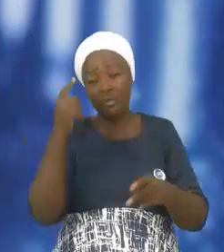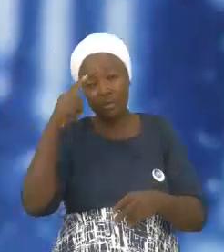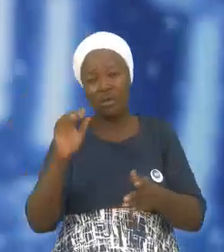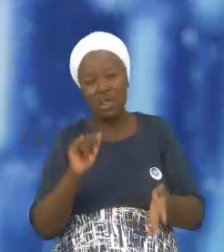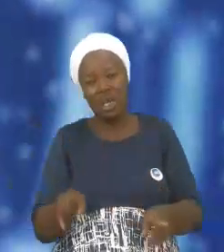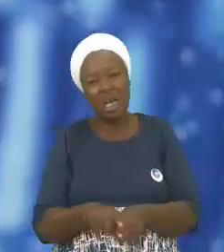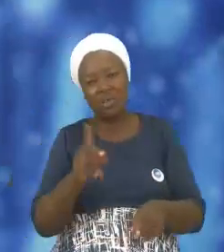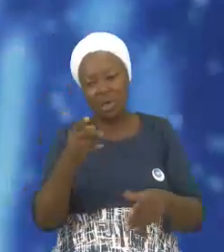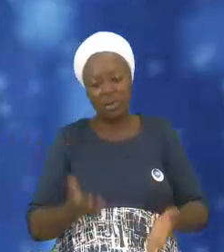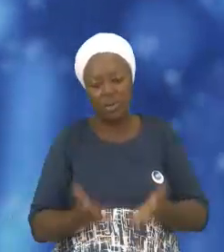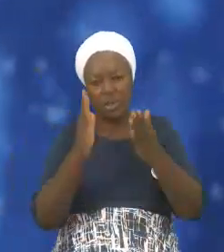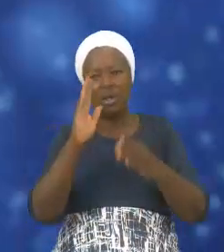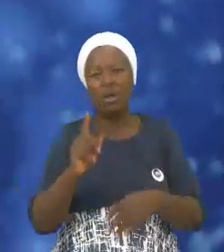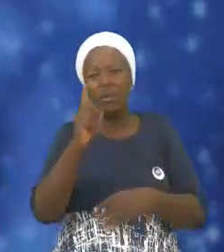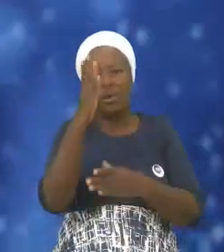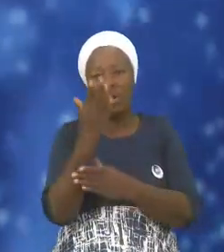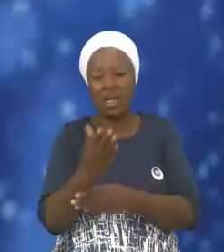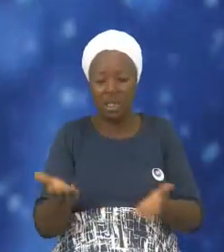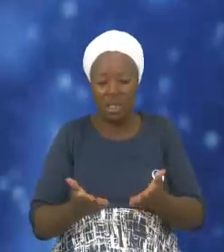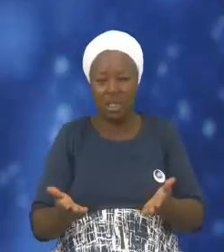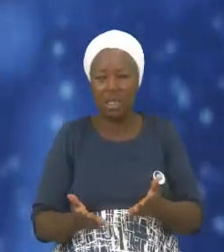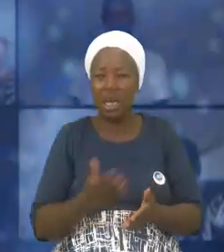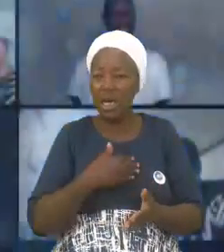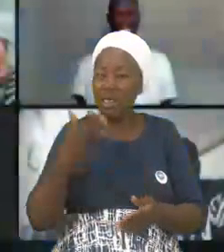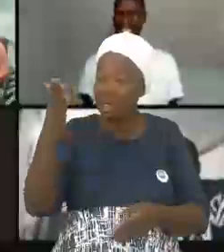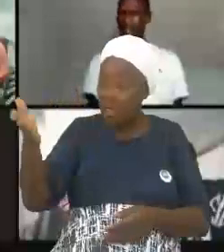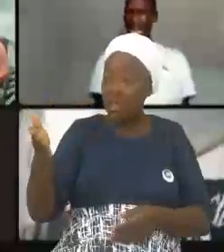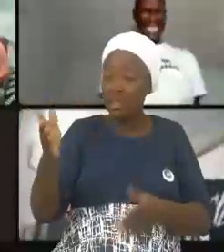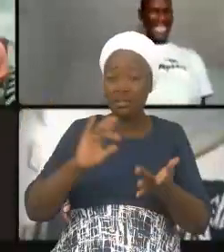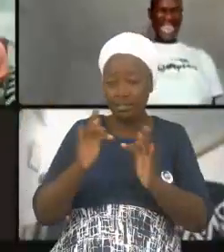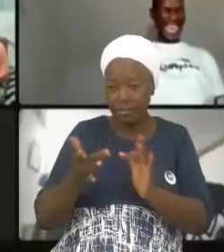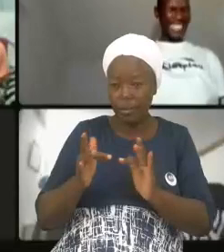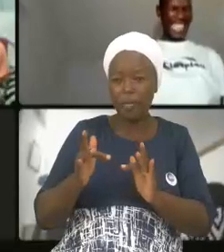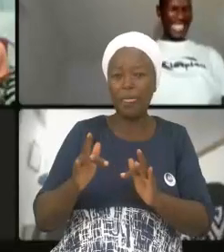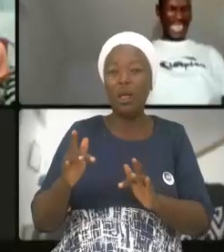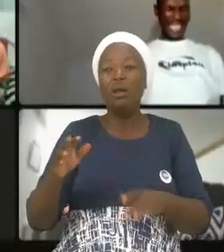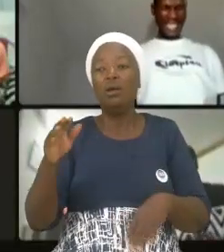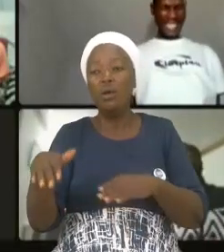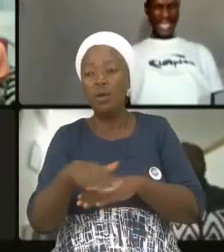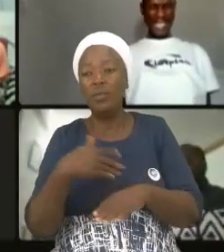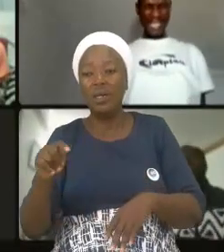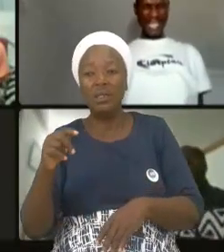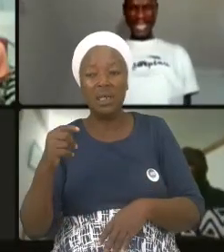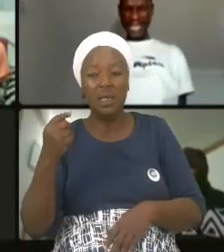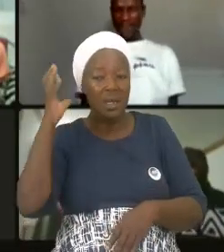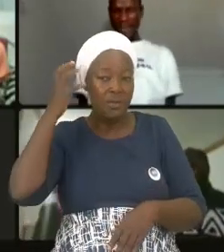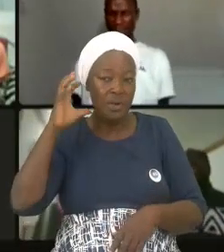hand here at the Alpha location, and there online over the radio, and there over the television,